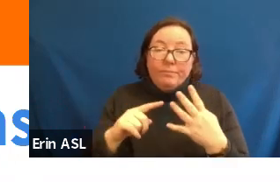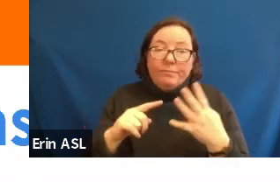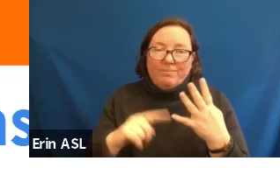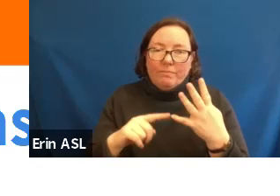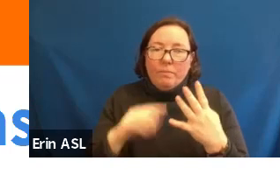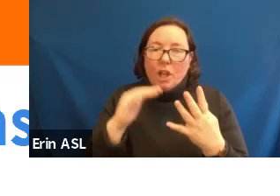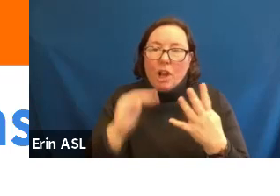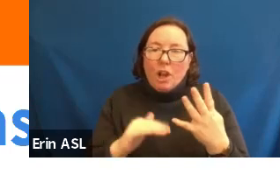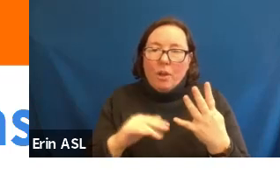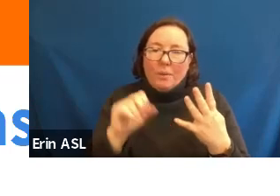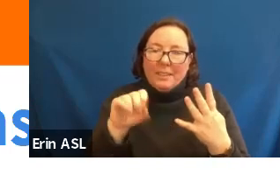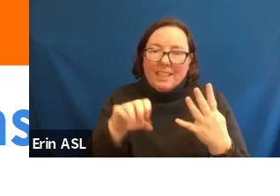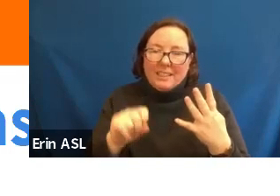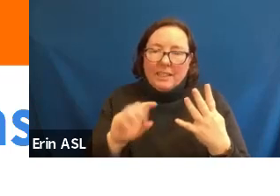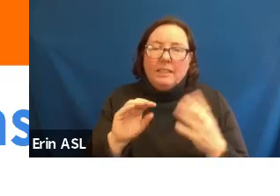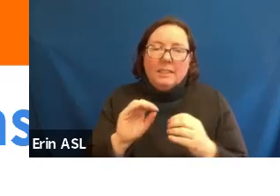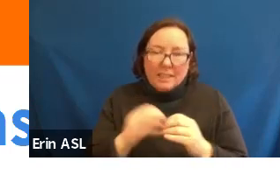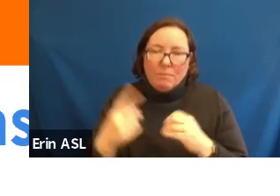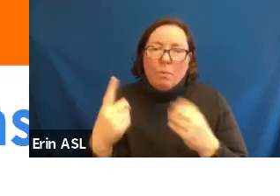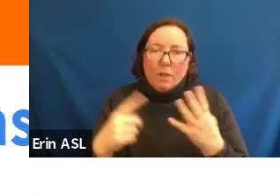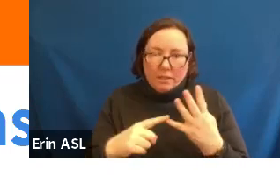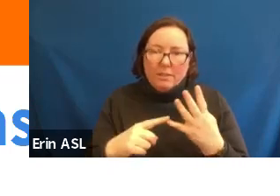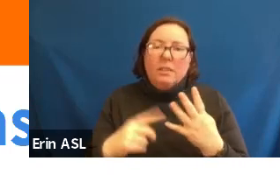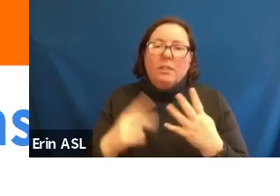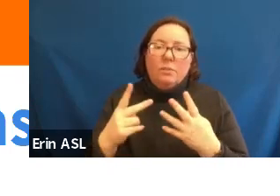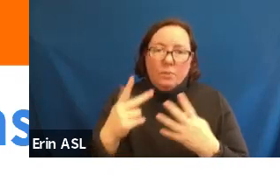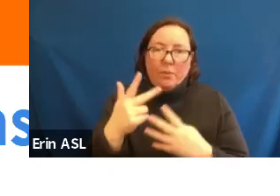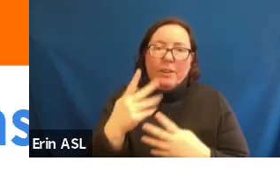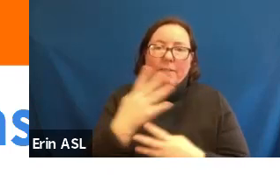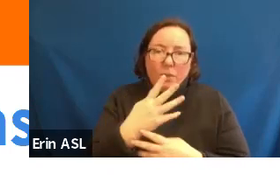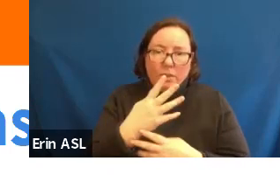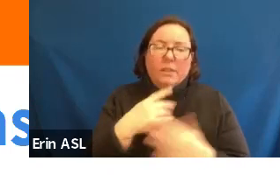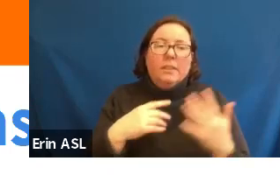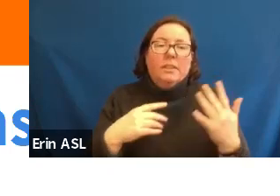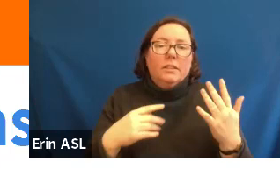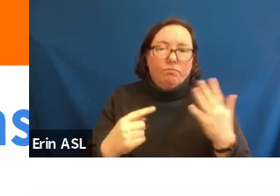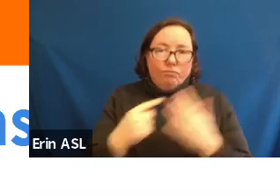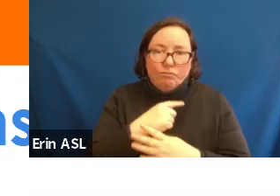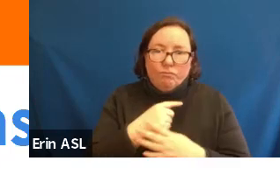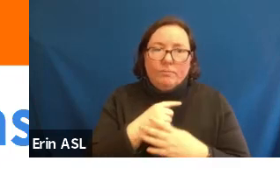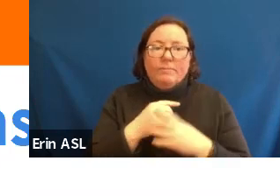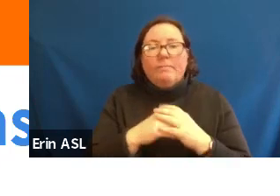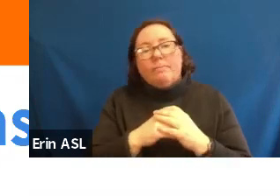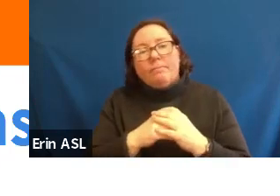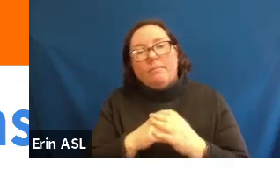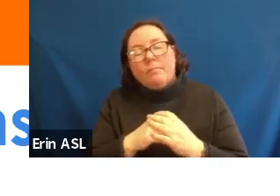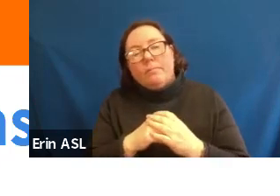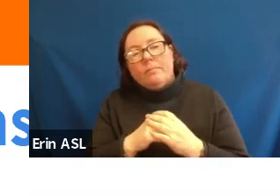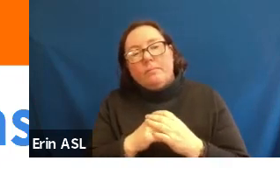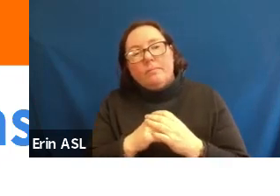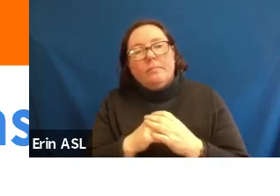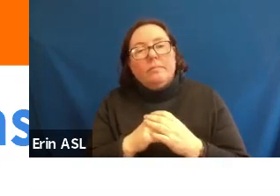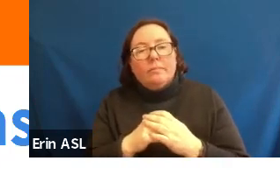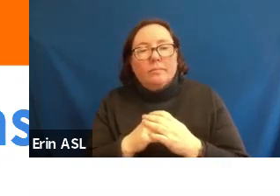lowest SES socioeconomic status and tier 4 representing the highest.